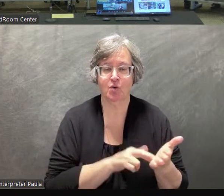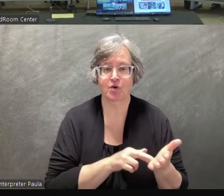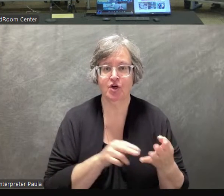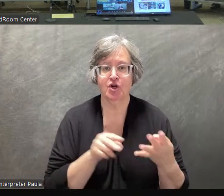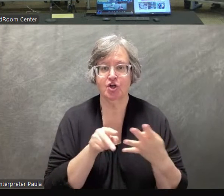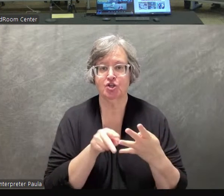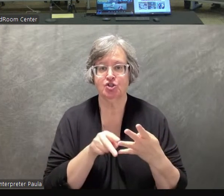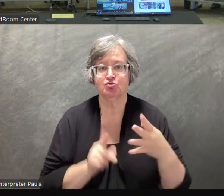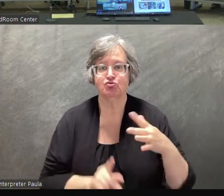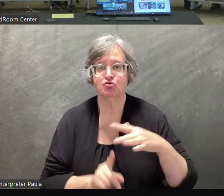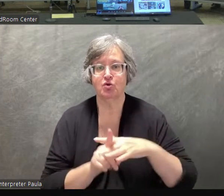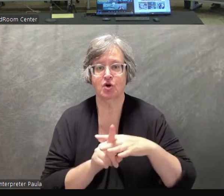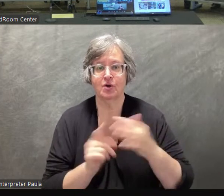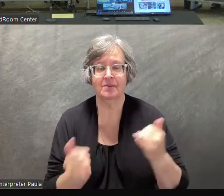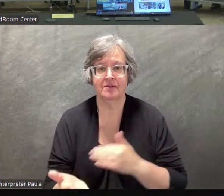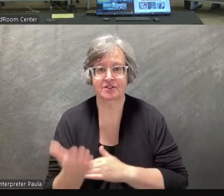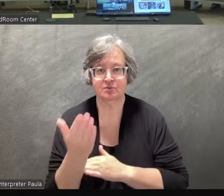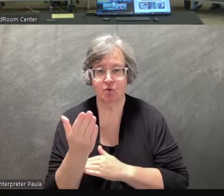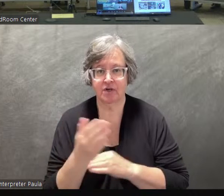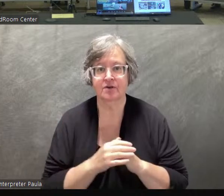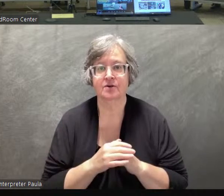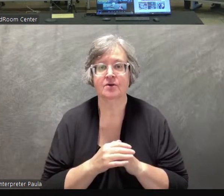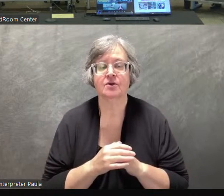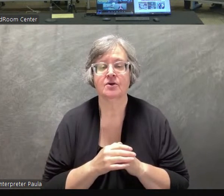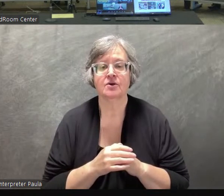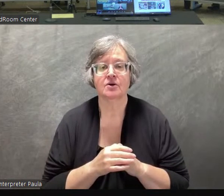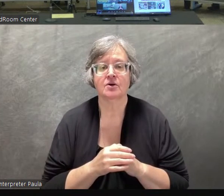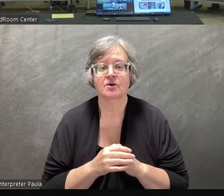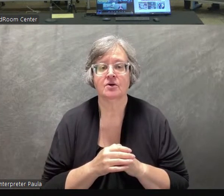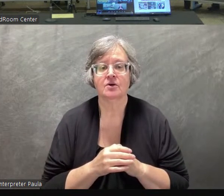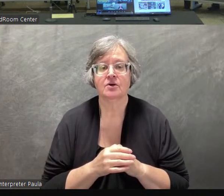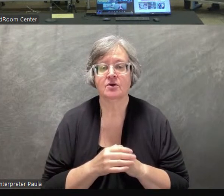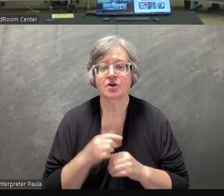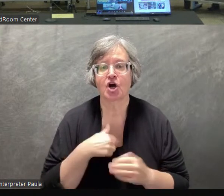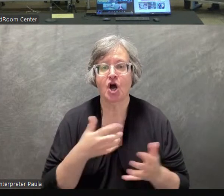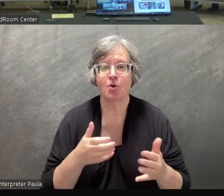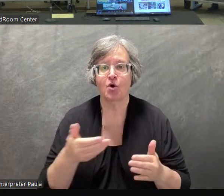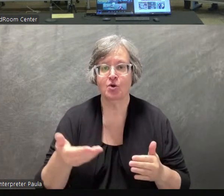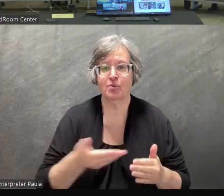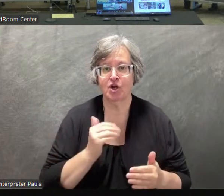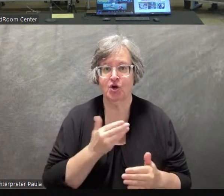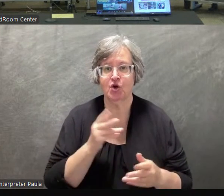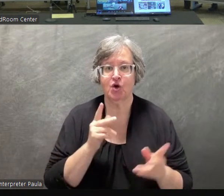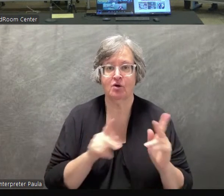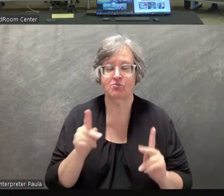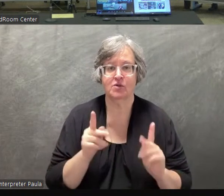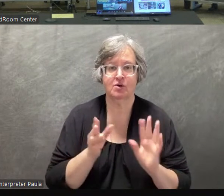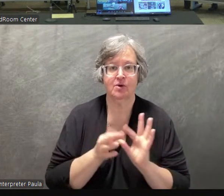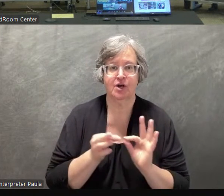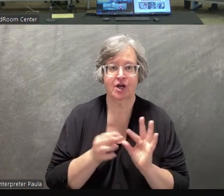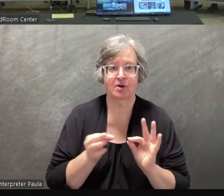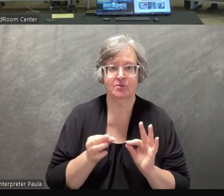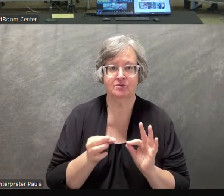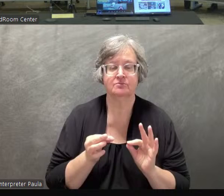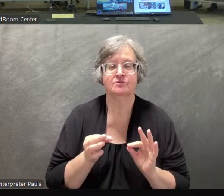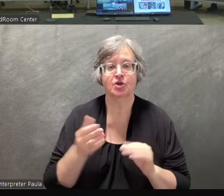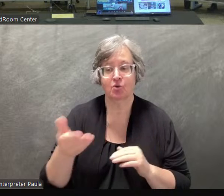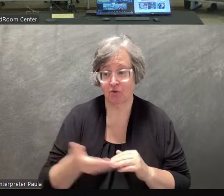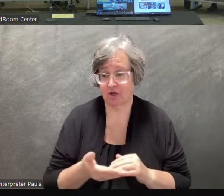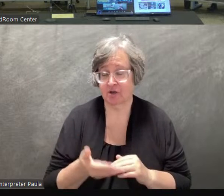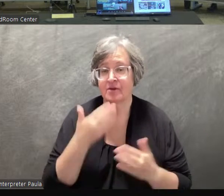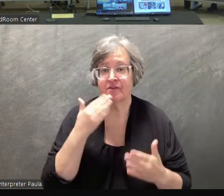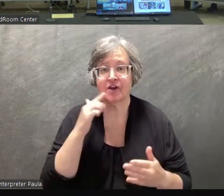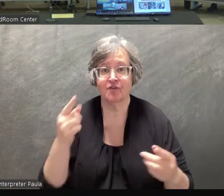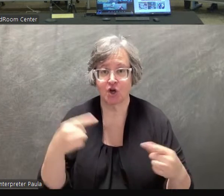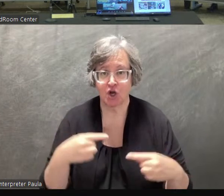have arrived this morning. I would like to welcome our public commenters to our meeting. Thank you for